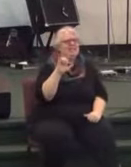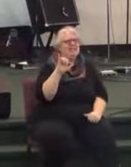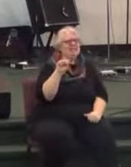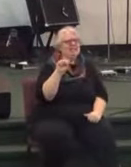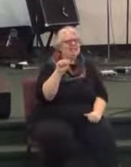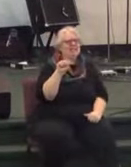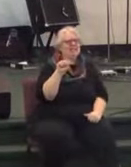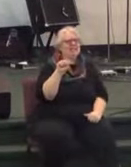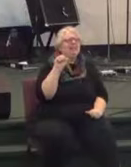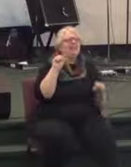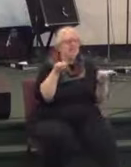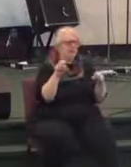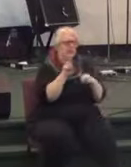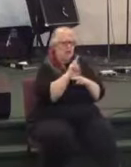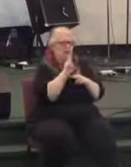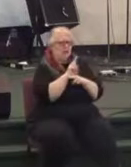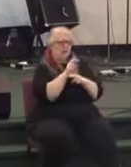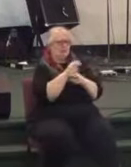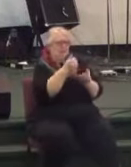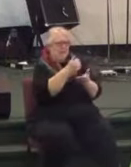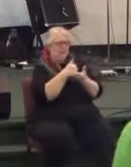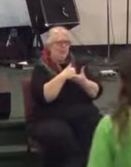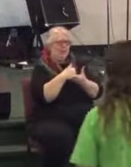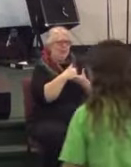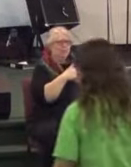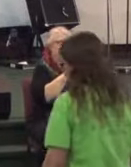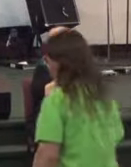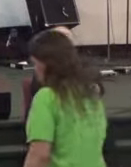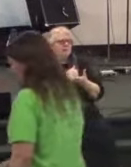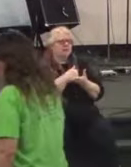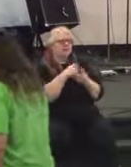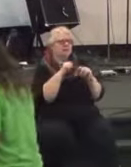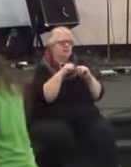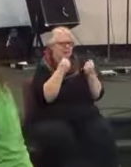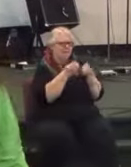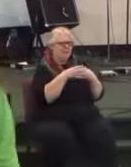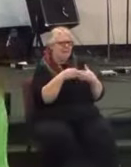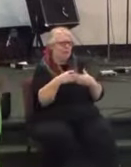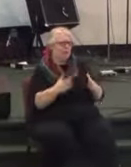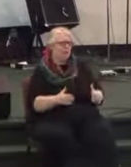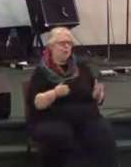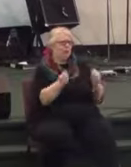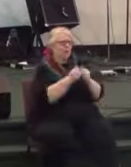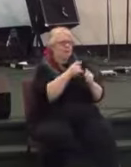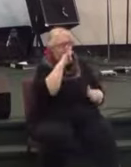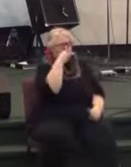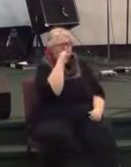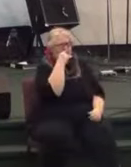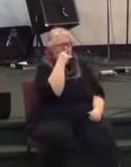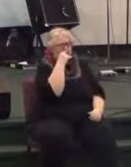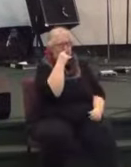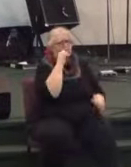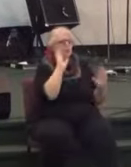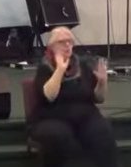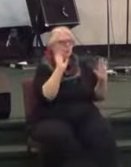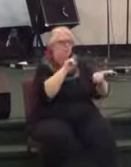use some team leaders and just different kinds of things with the kids. It's going to be a really neat